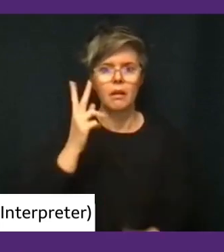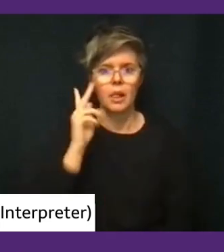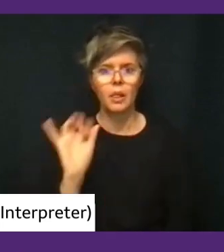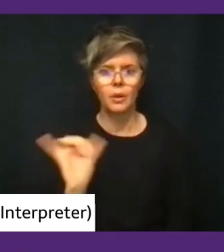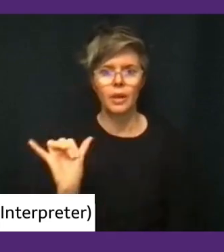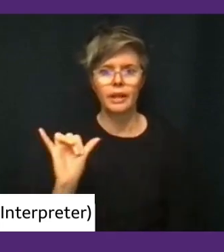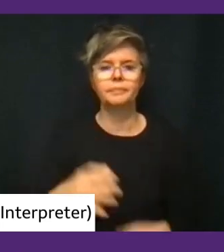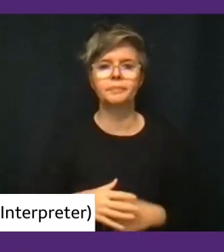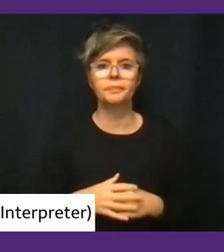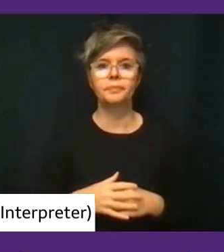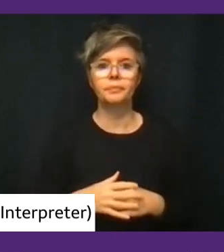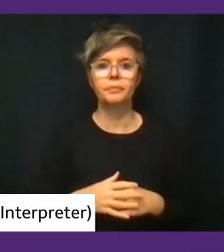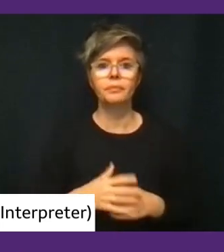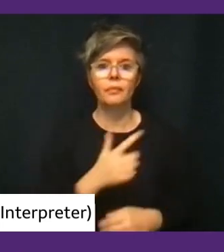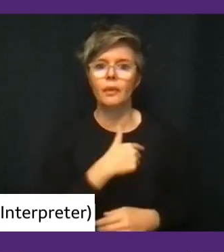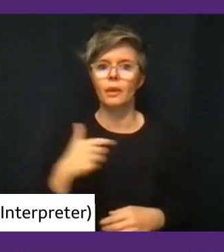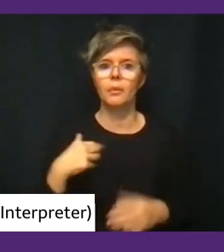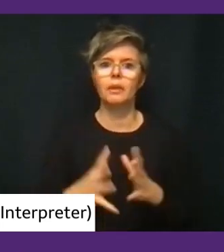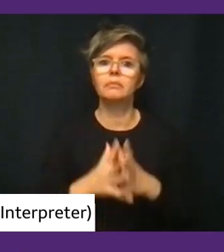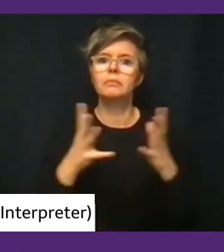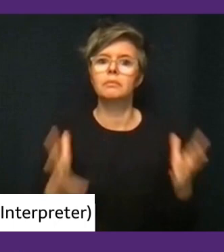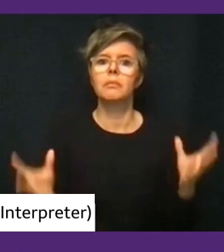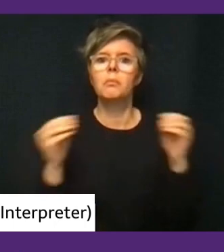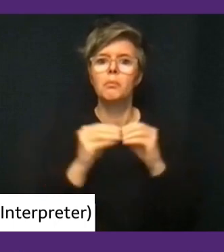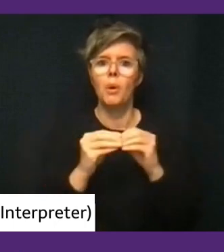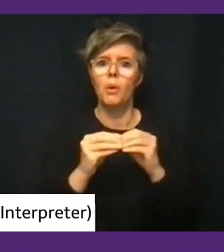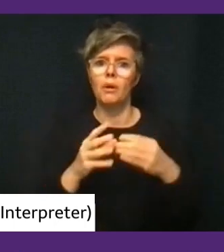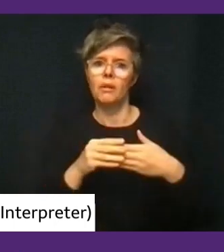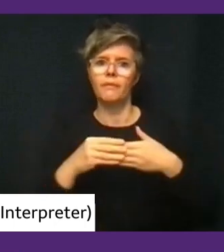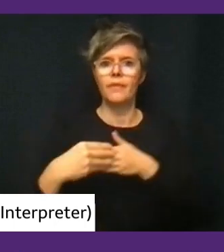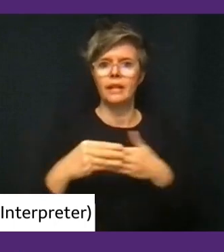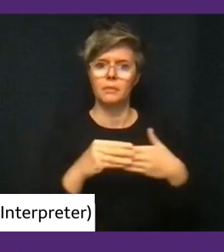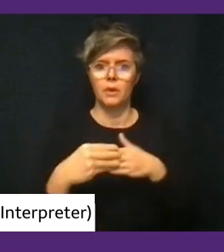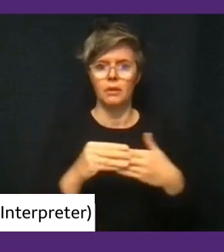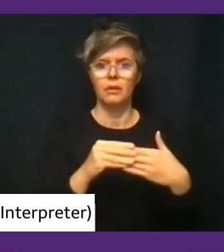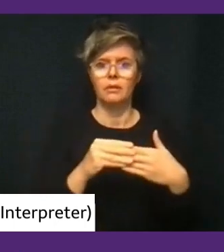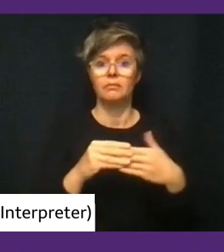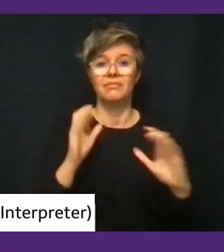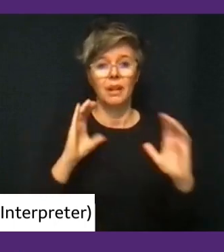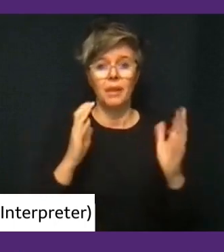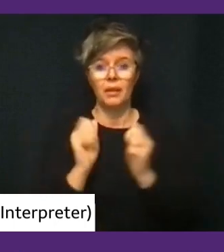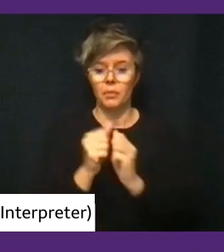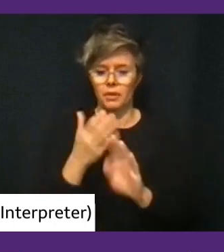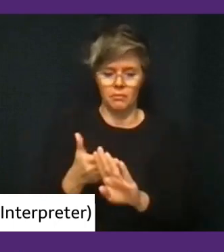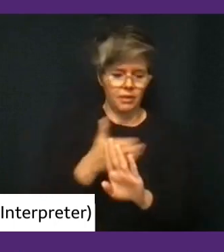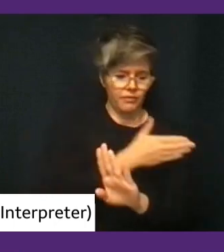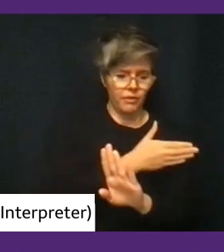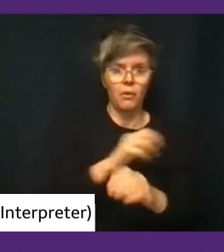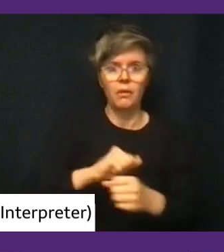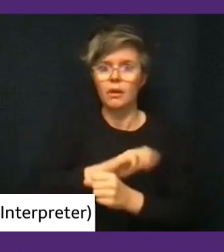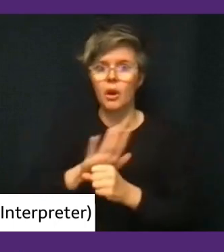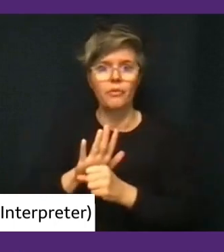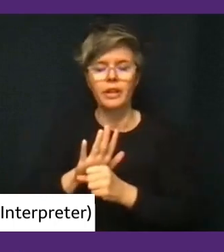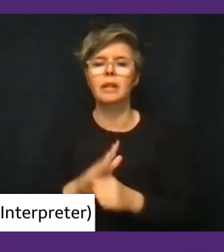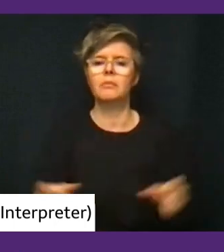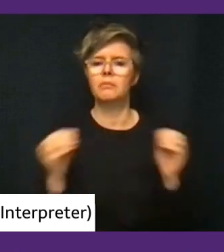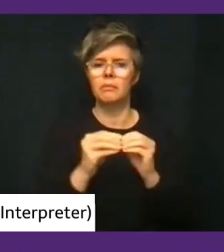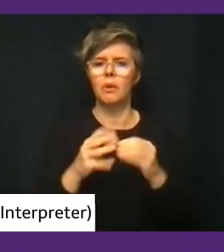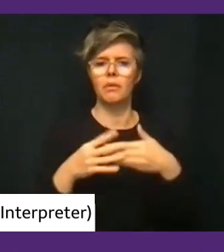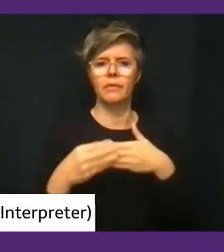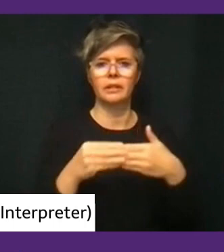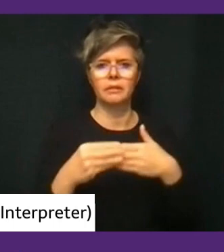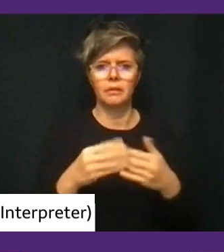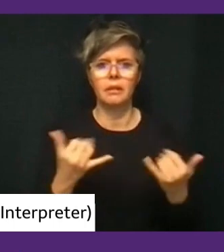world where we have so much more flexibility than we had pre-pandemic. And for my team, that has made an